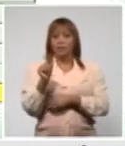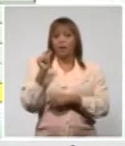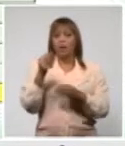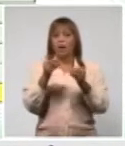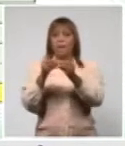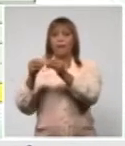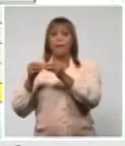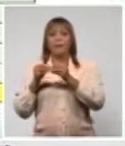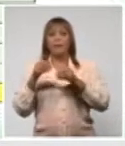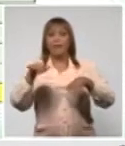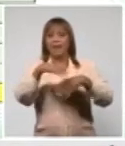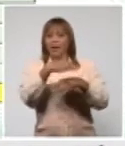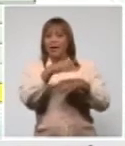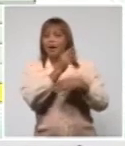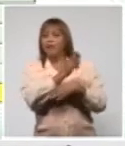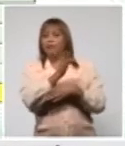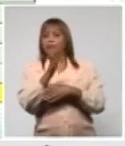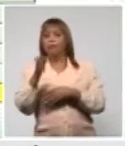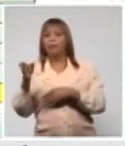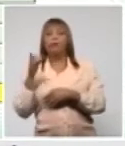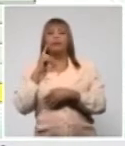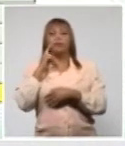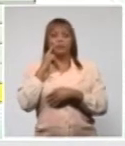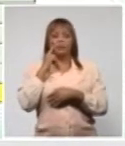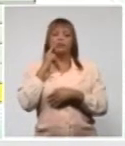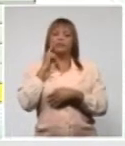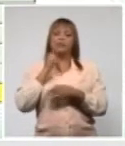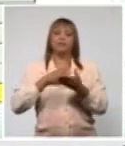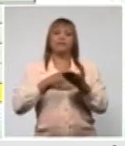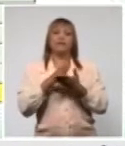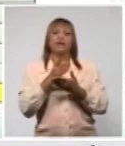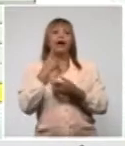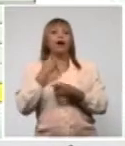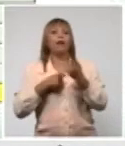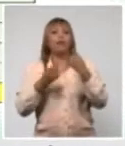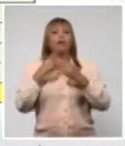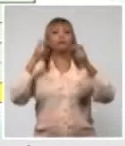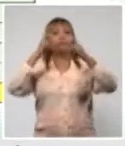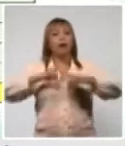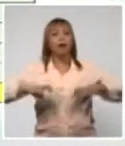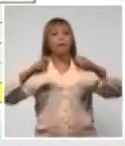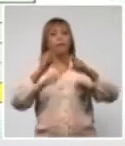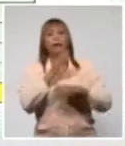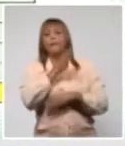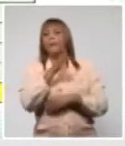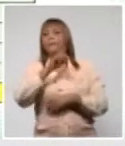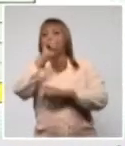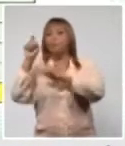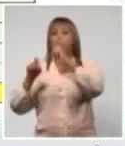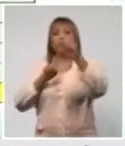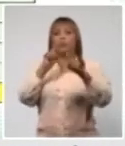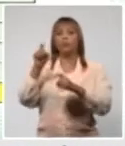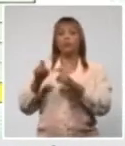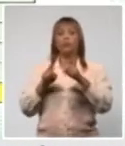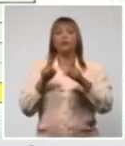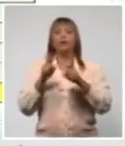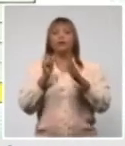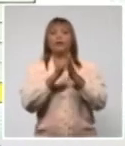with 0.26, Pinar del Rio with 0.17 and Camagüey